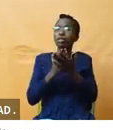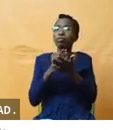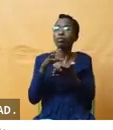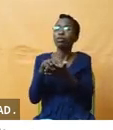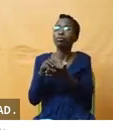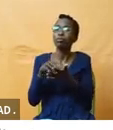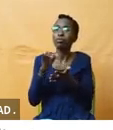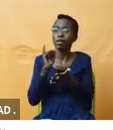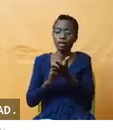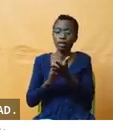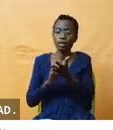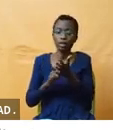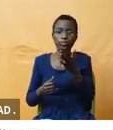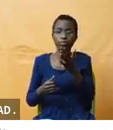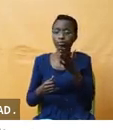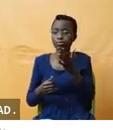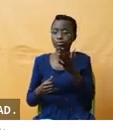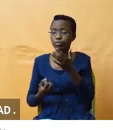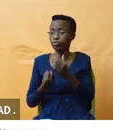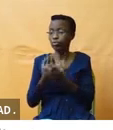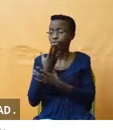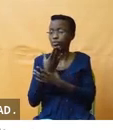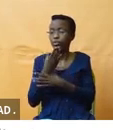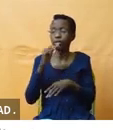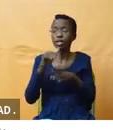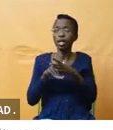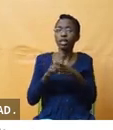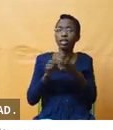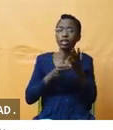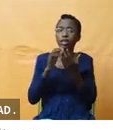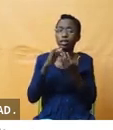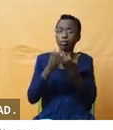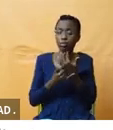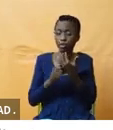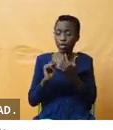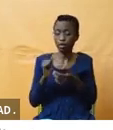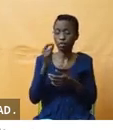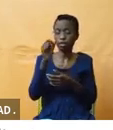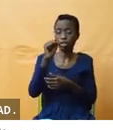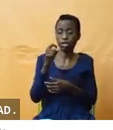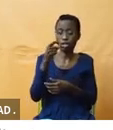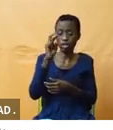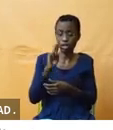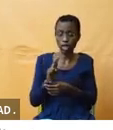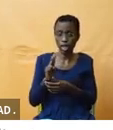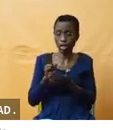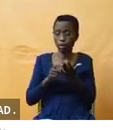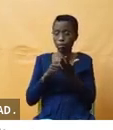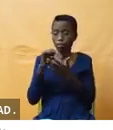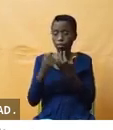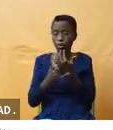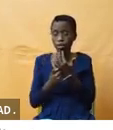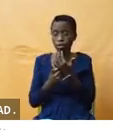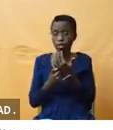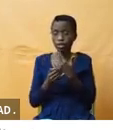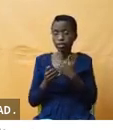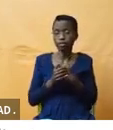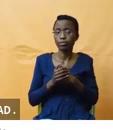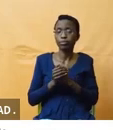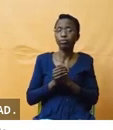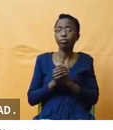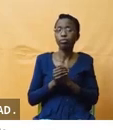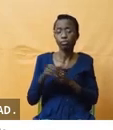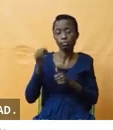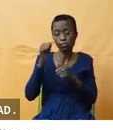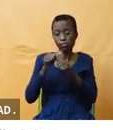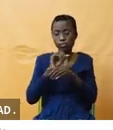up even during the project, the first SGR project rollout. You remember all the issues